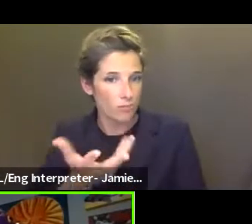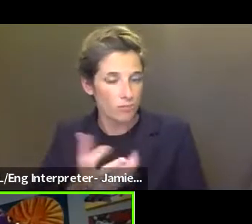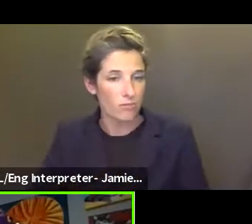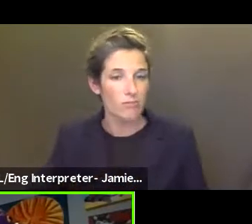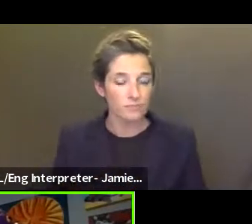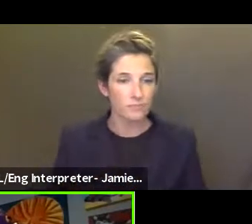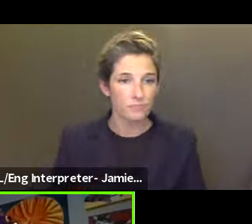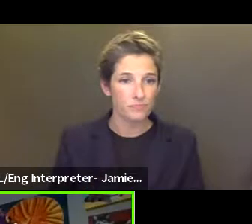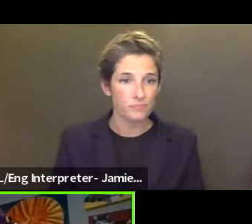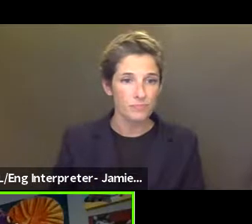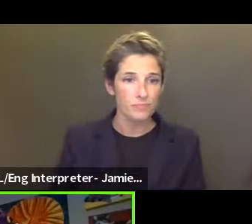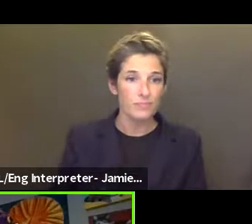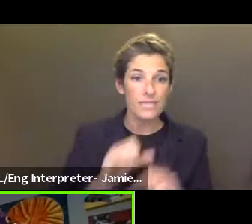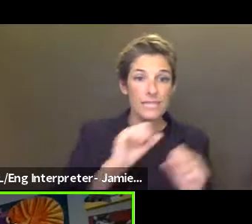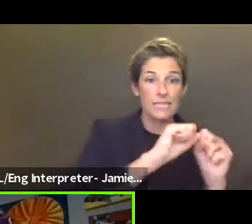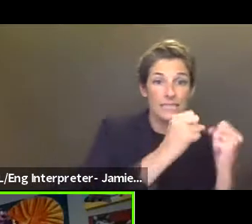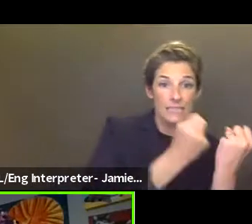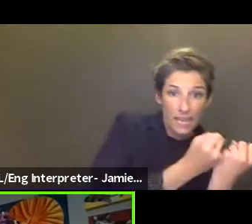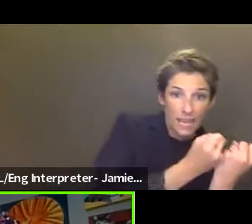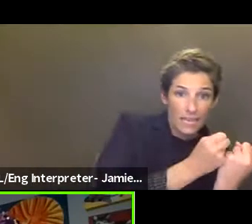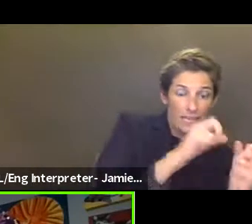one's society and one's